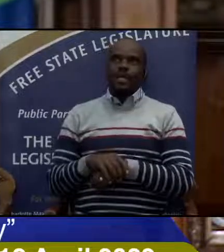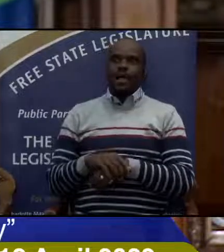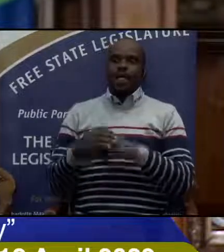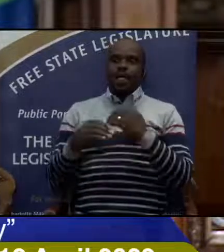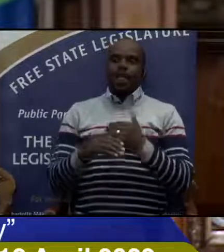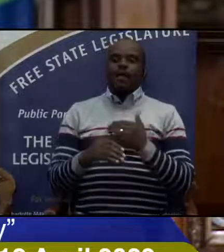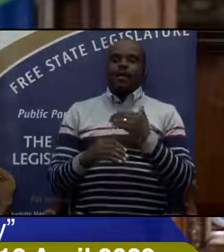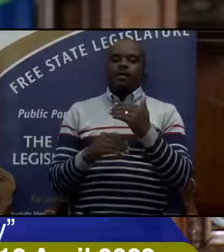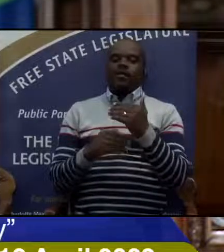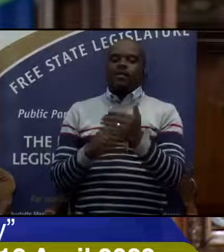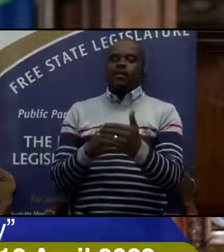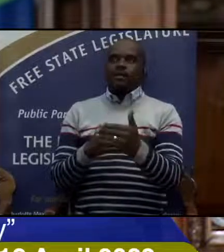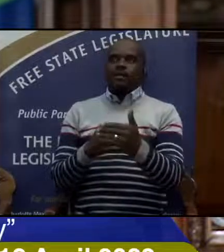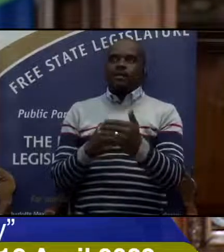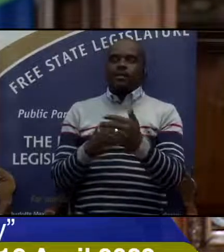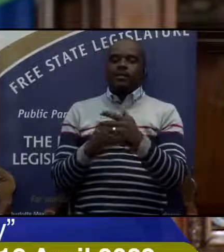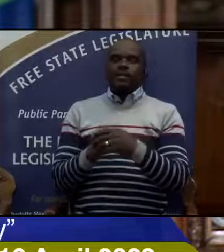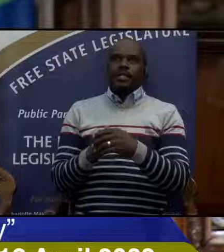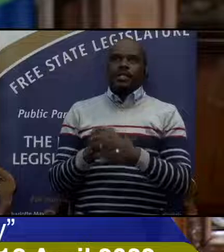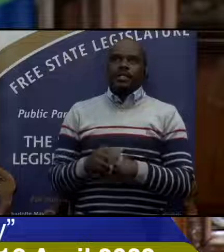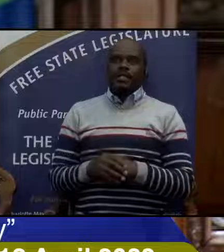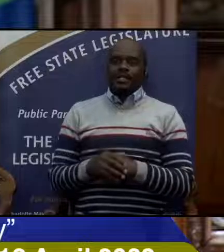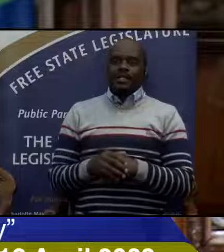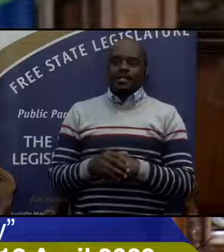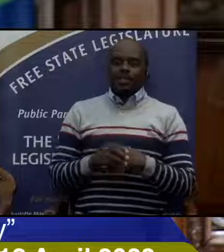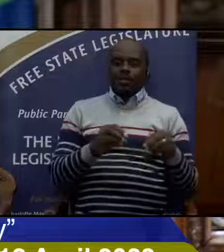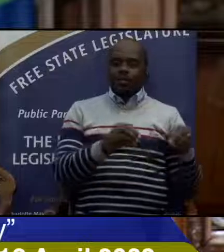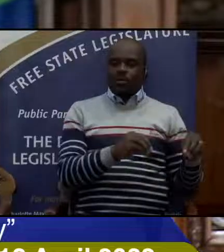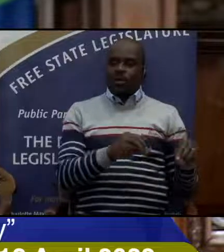baqeda to remove CFO,